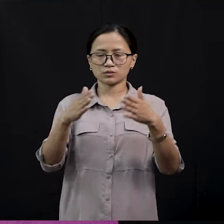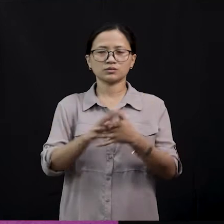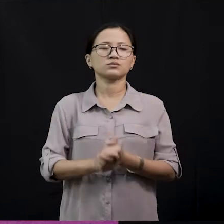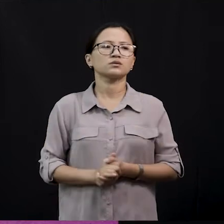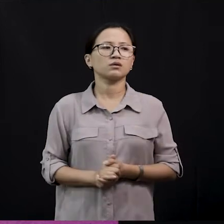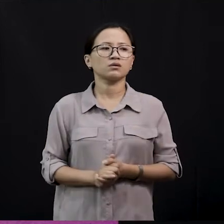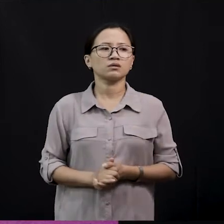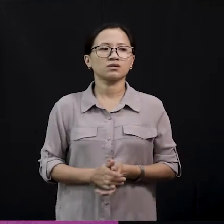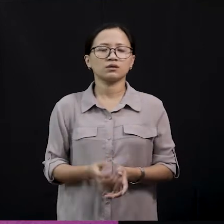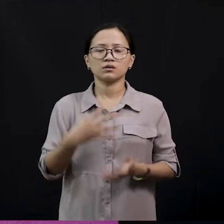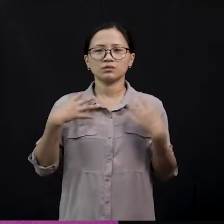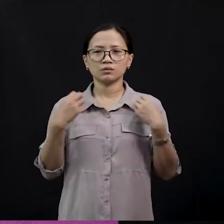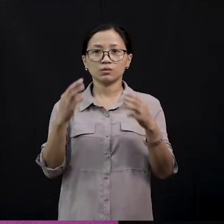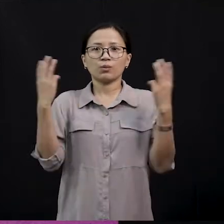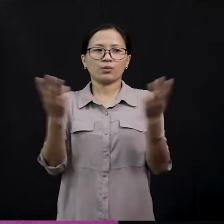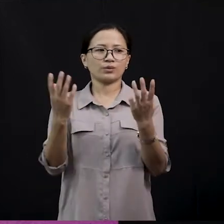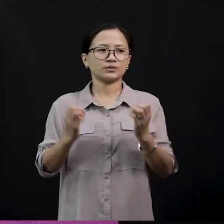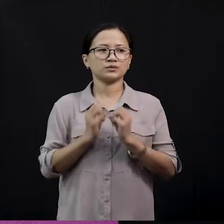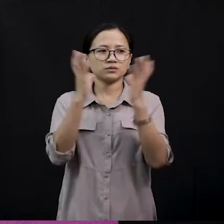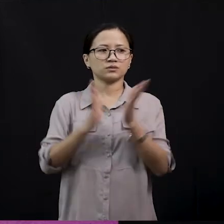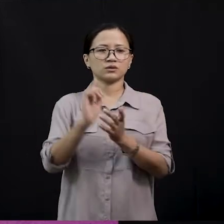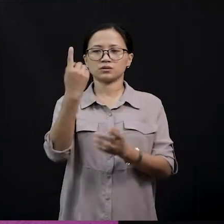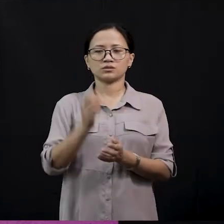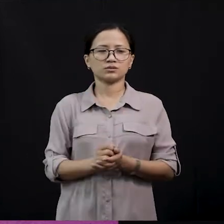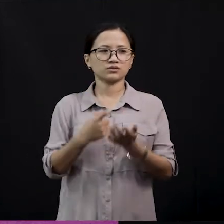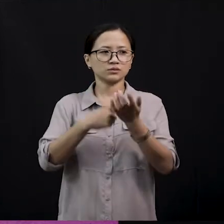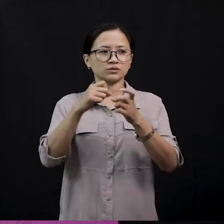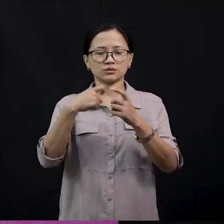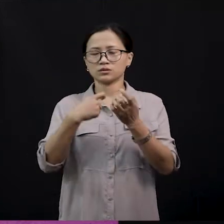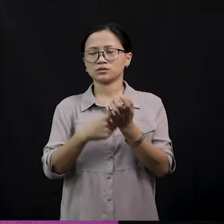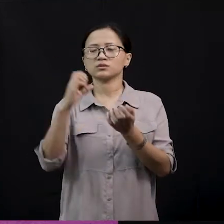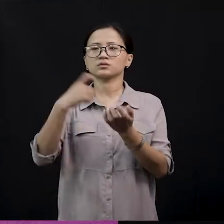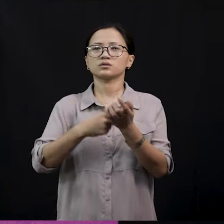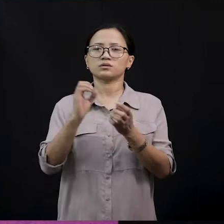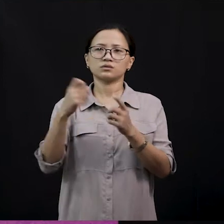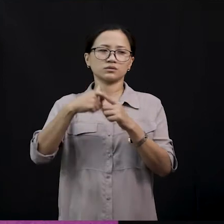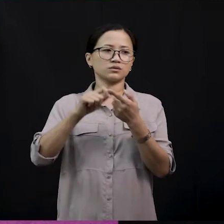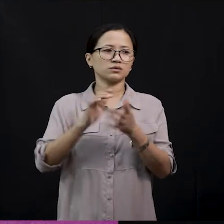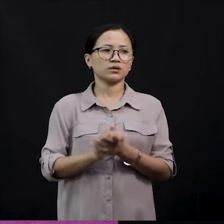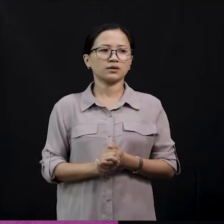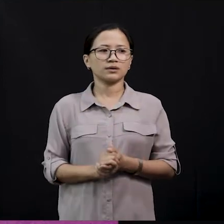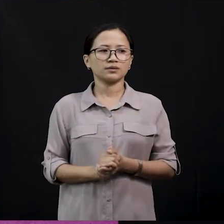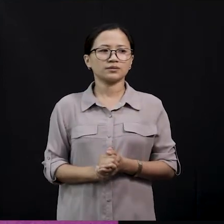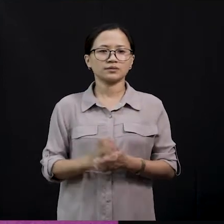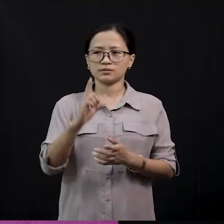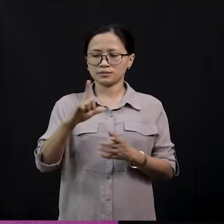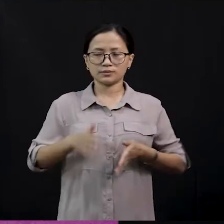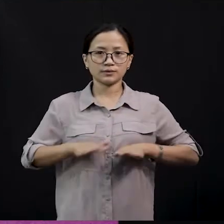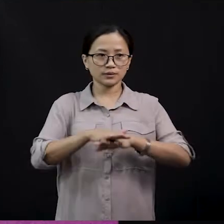wandered along the crooked lane. An old man came out with his bag of